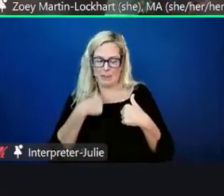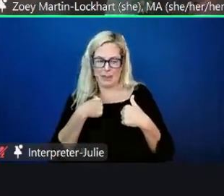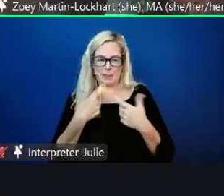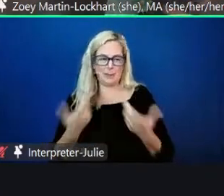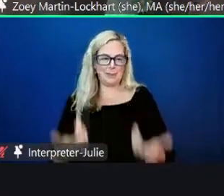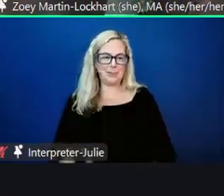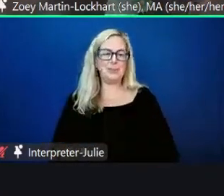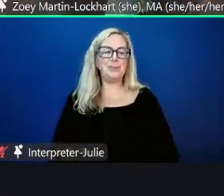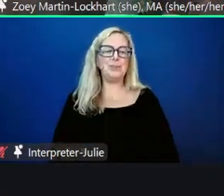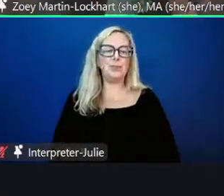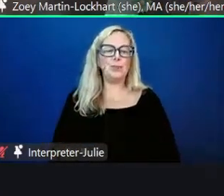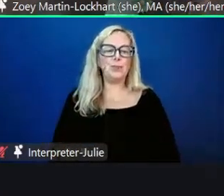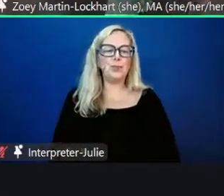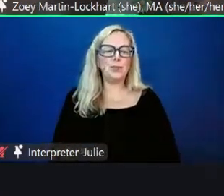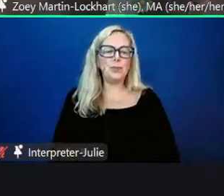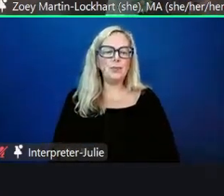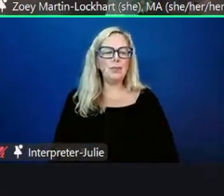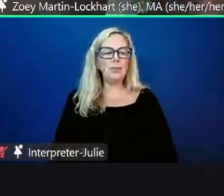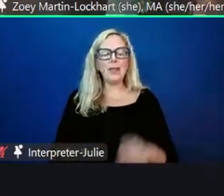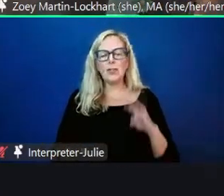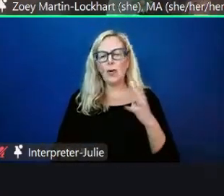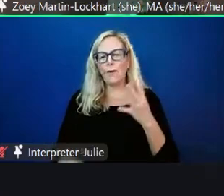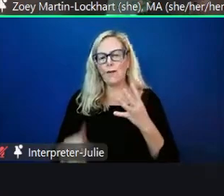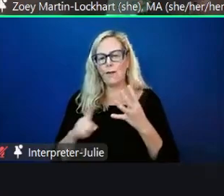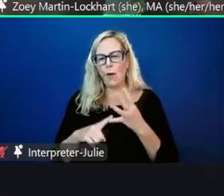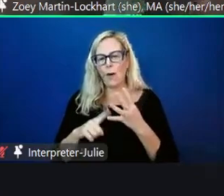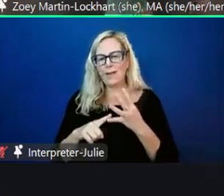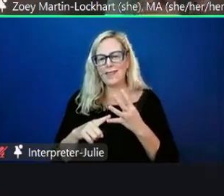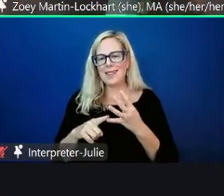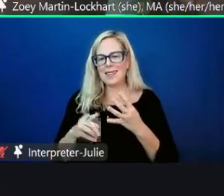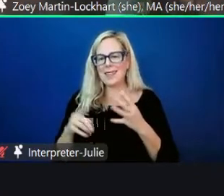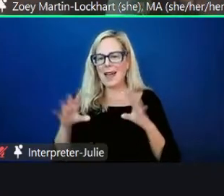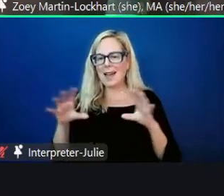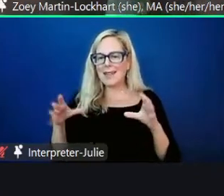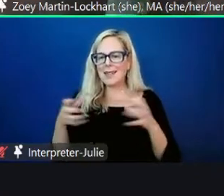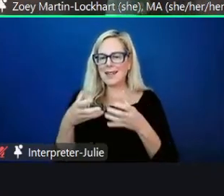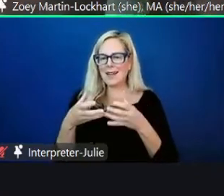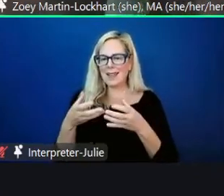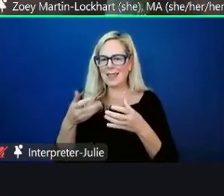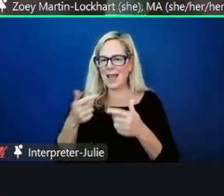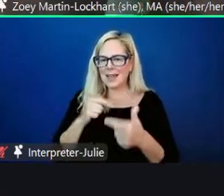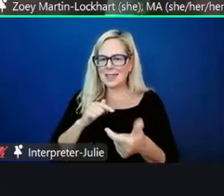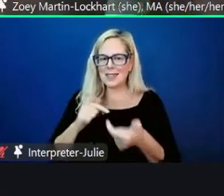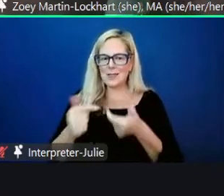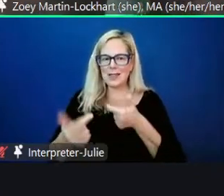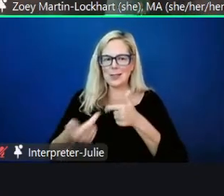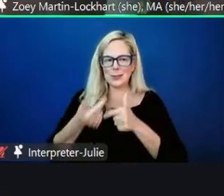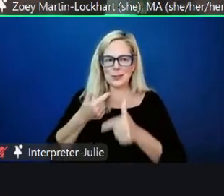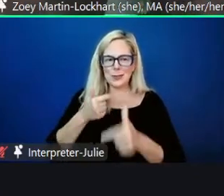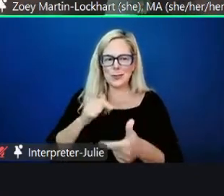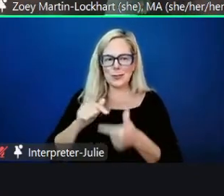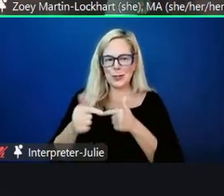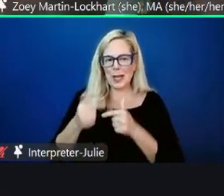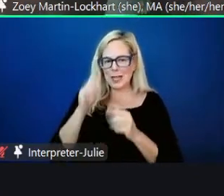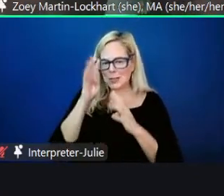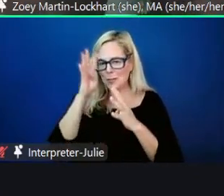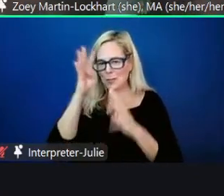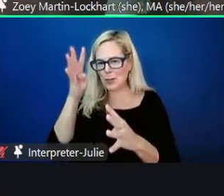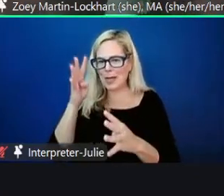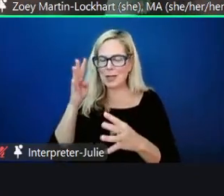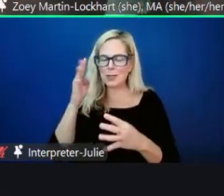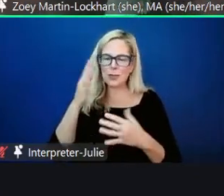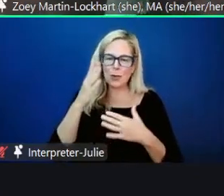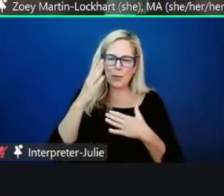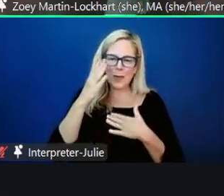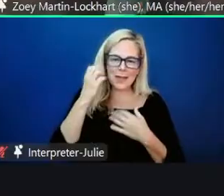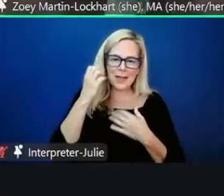exchange of advice, mentorship, materials, brainstorming, empathizing, and stories via chats or